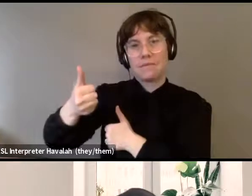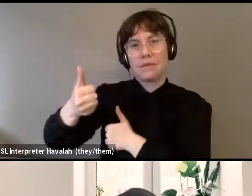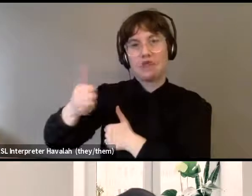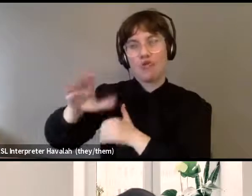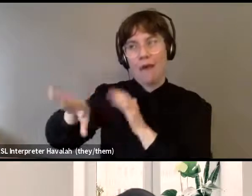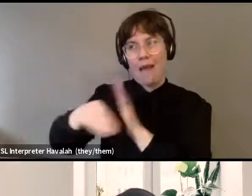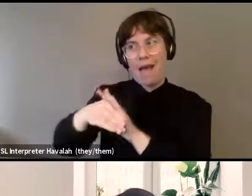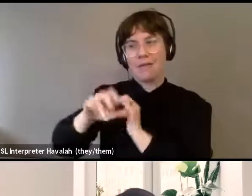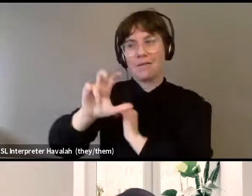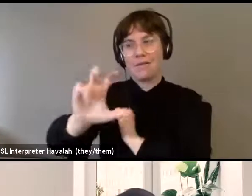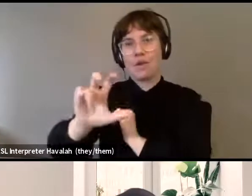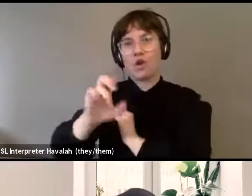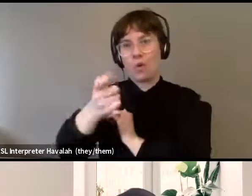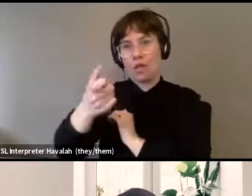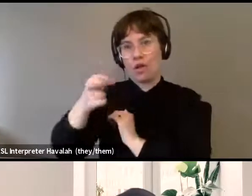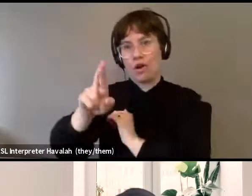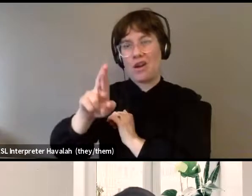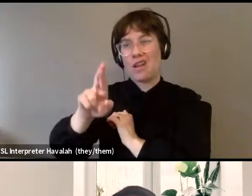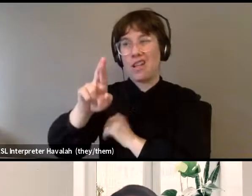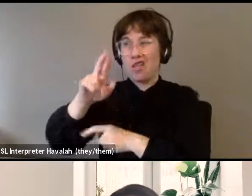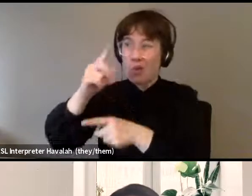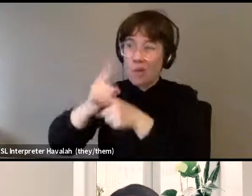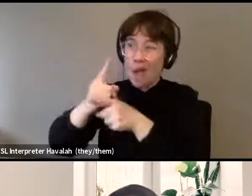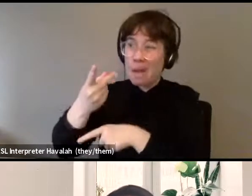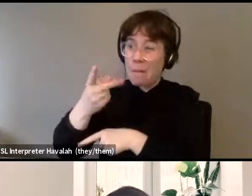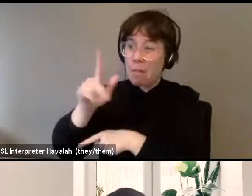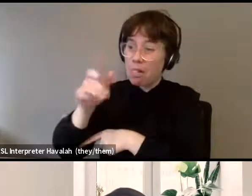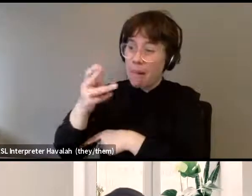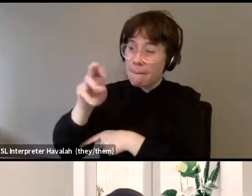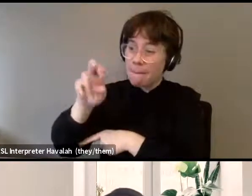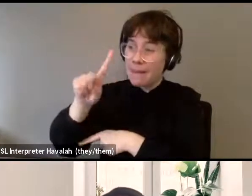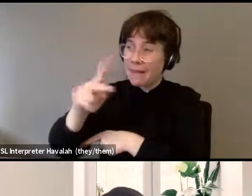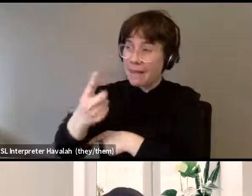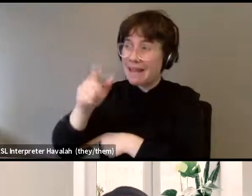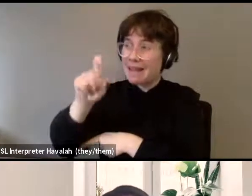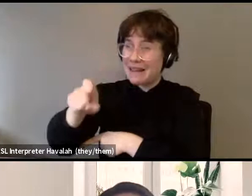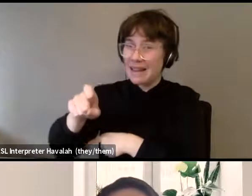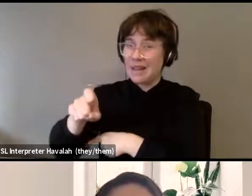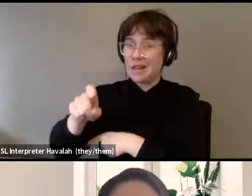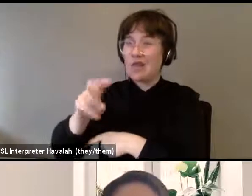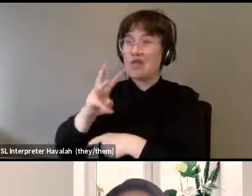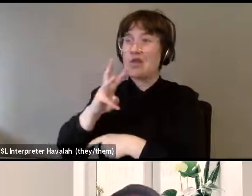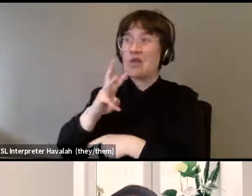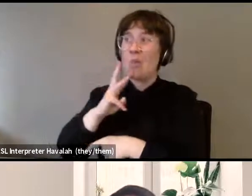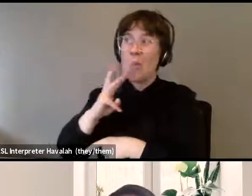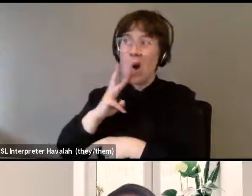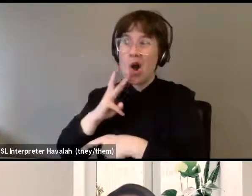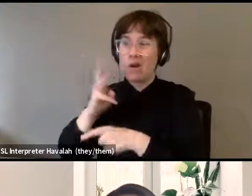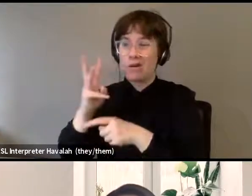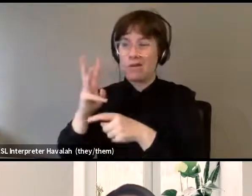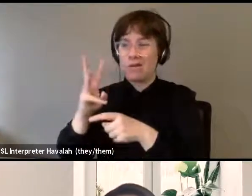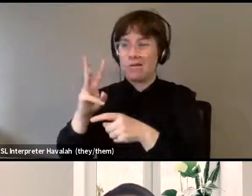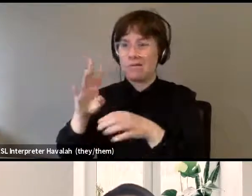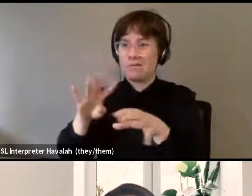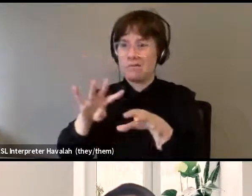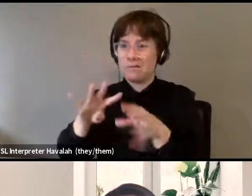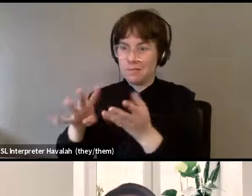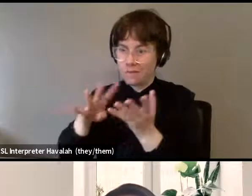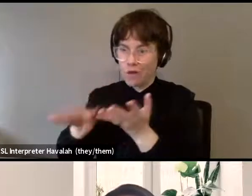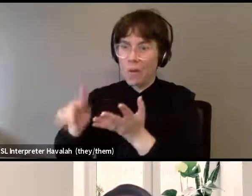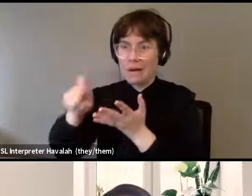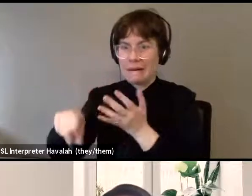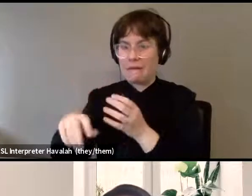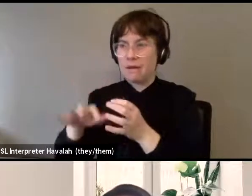have to have the right plumbing because there has to be a place for the water to condense to. They also have to